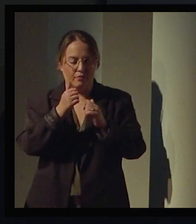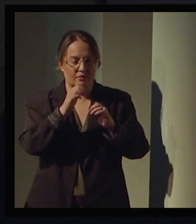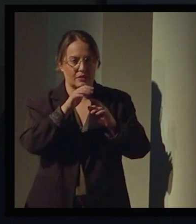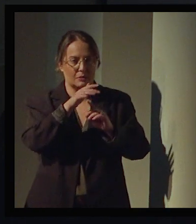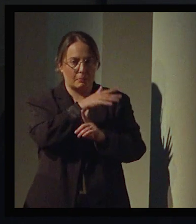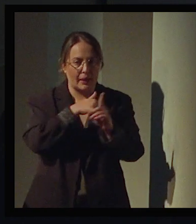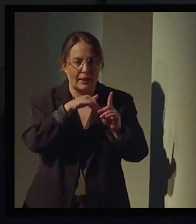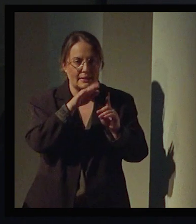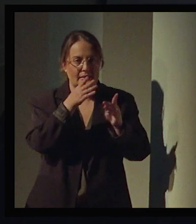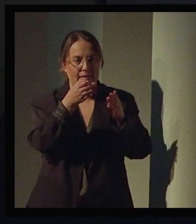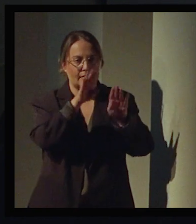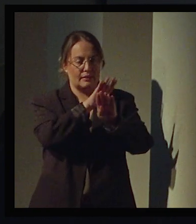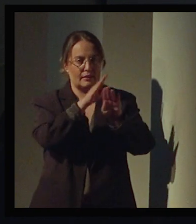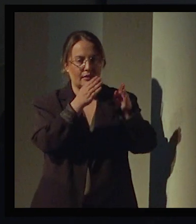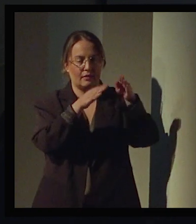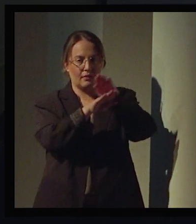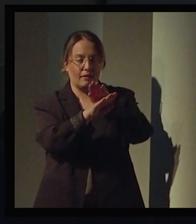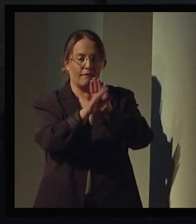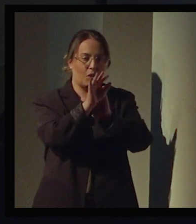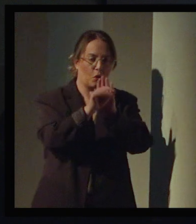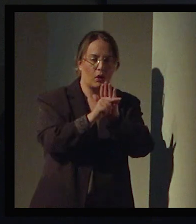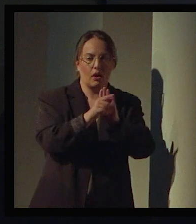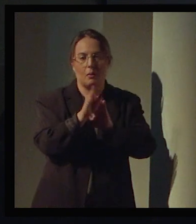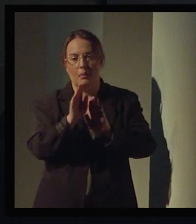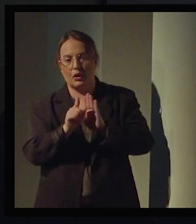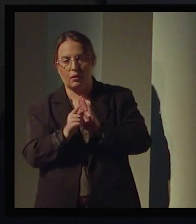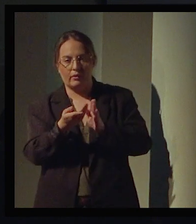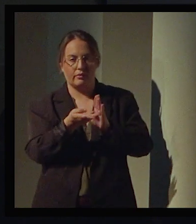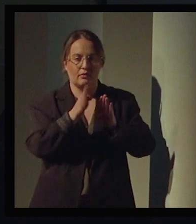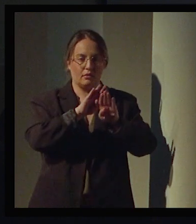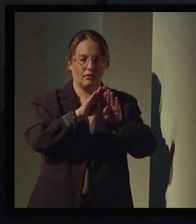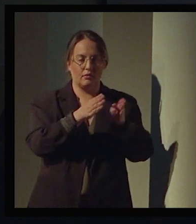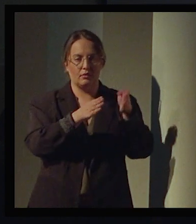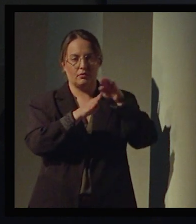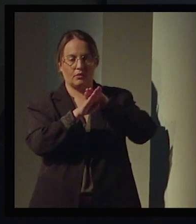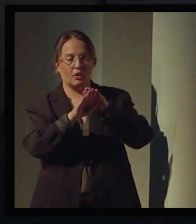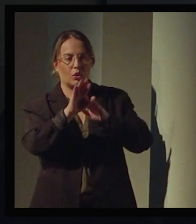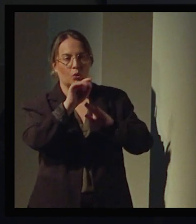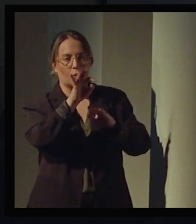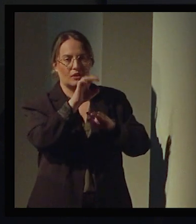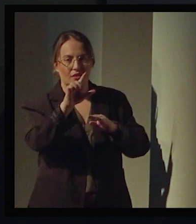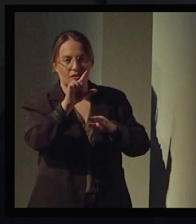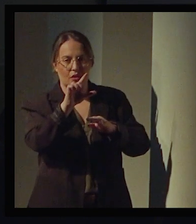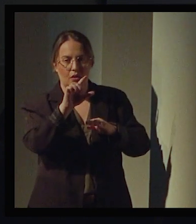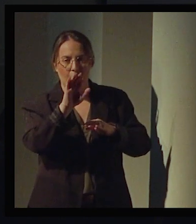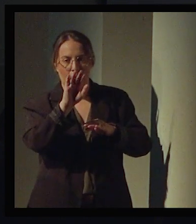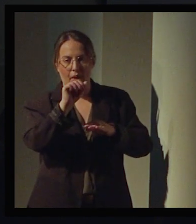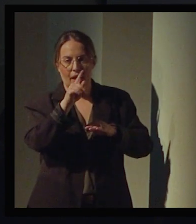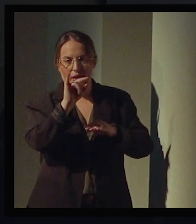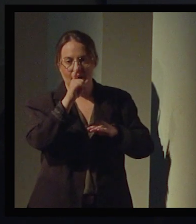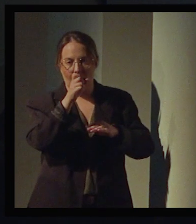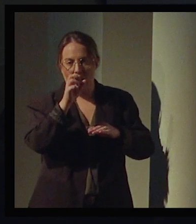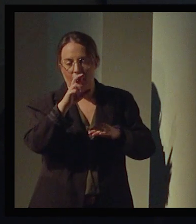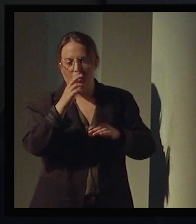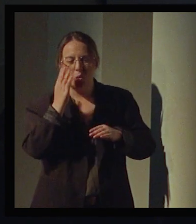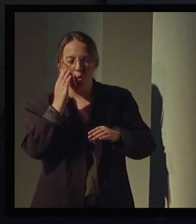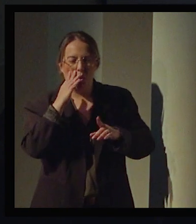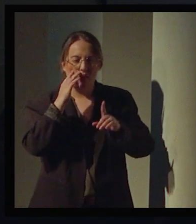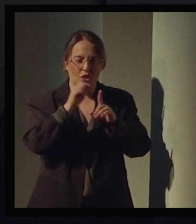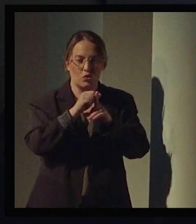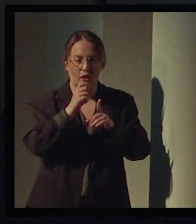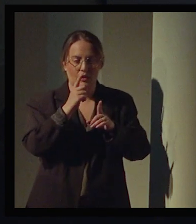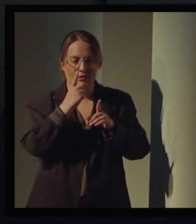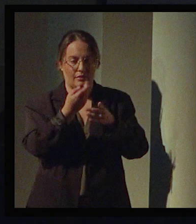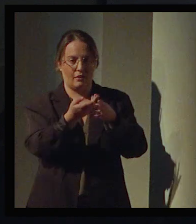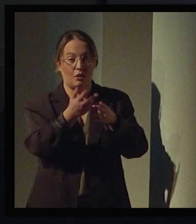began calling attention to the illusion of perspectival space. In other words, that trick of creating a sense of depth